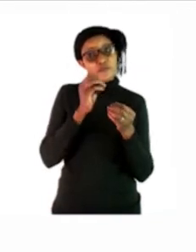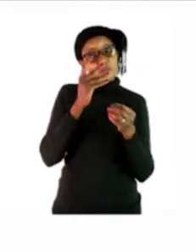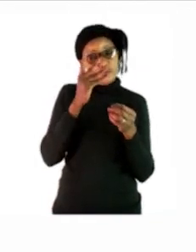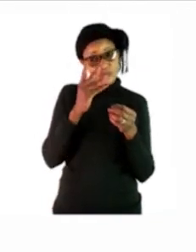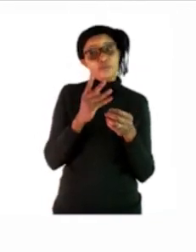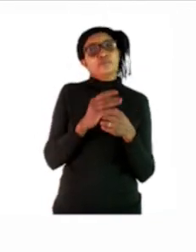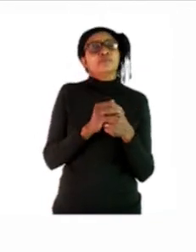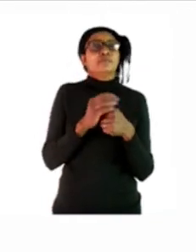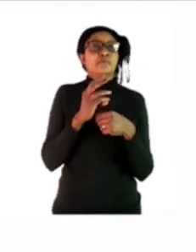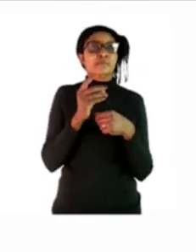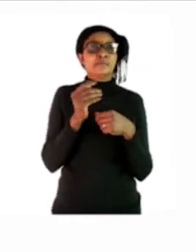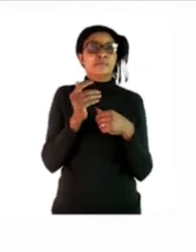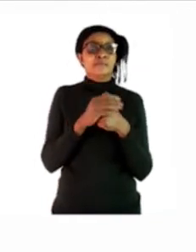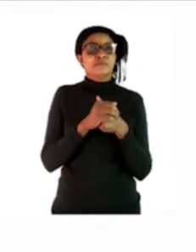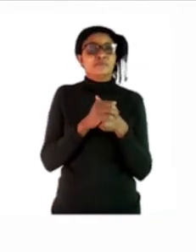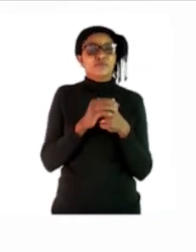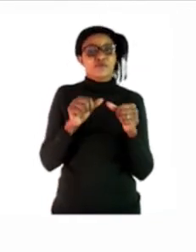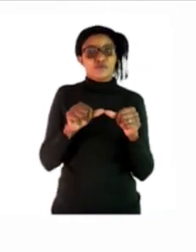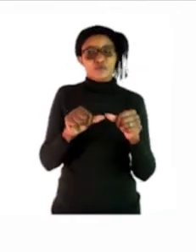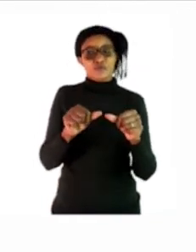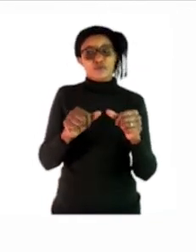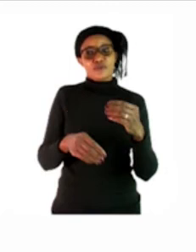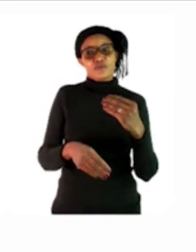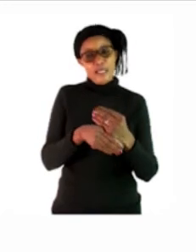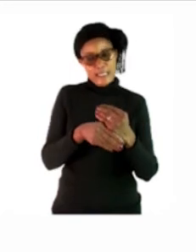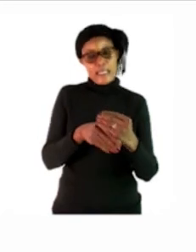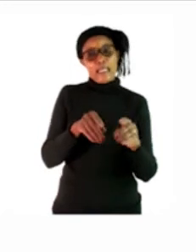we will continue with double.